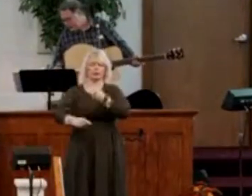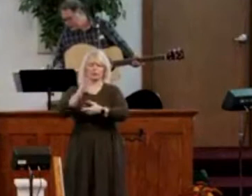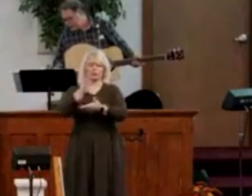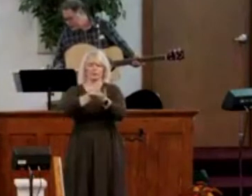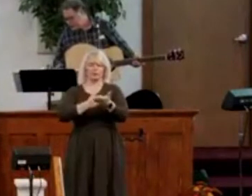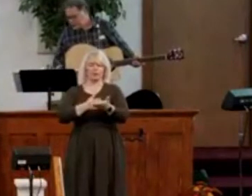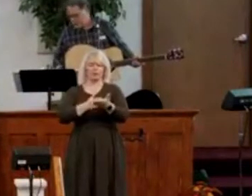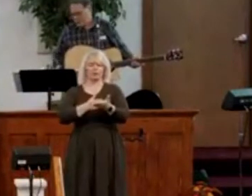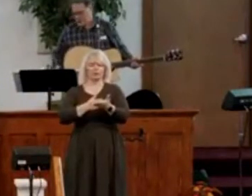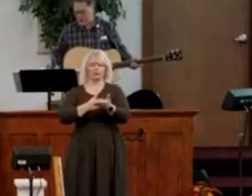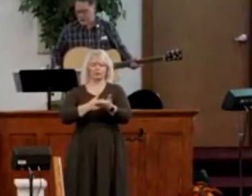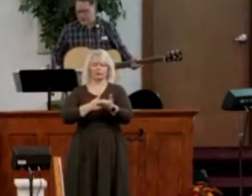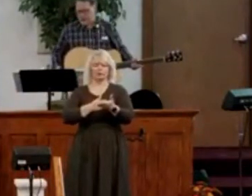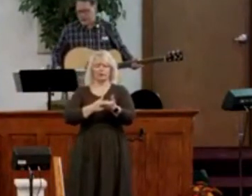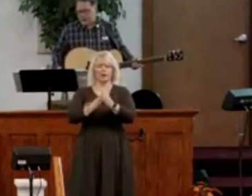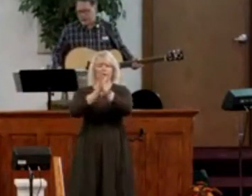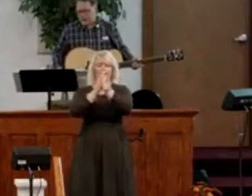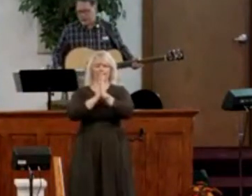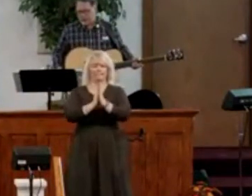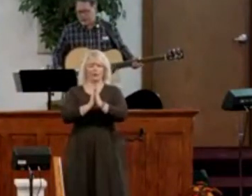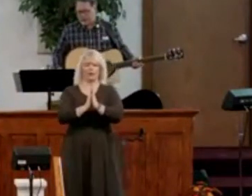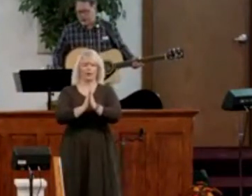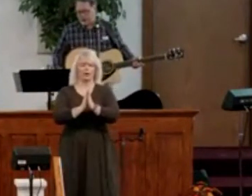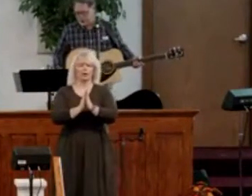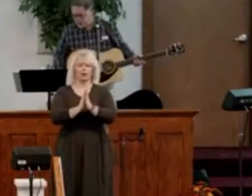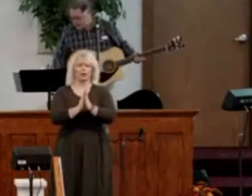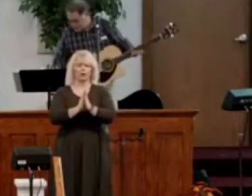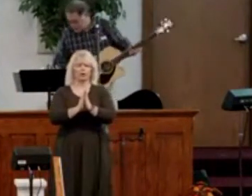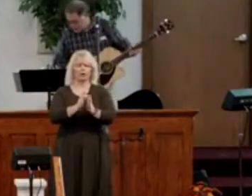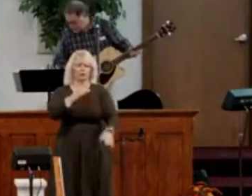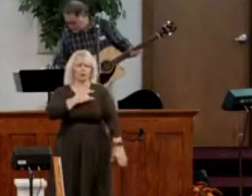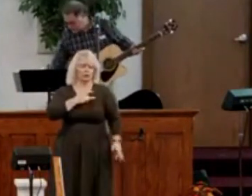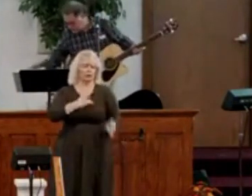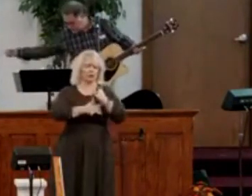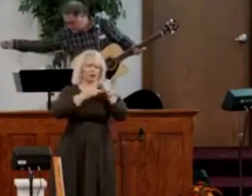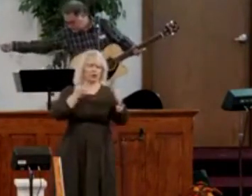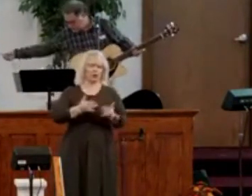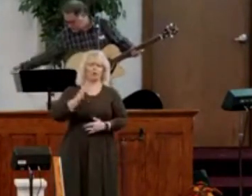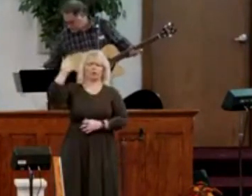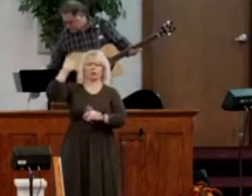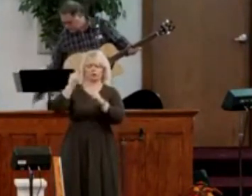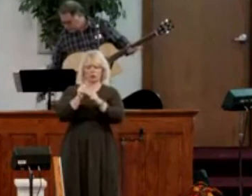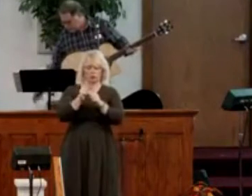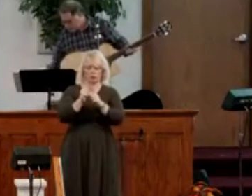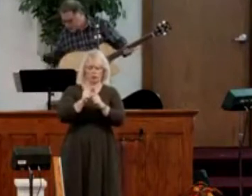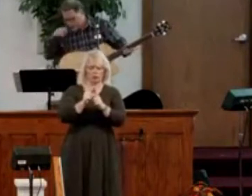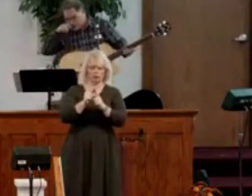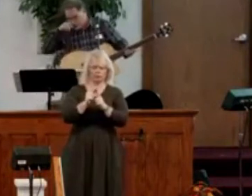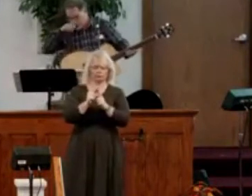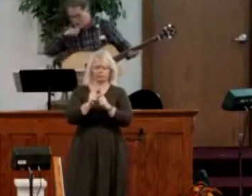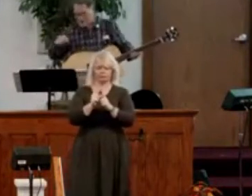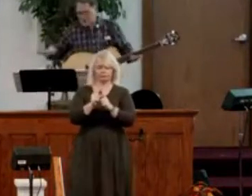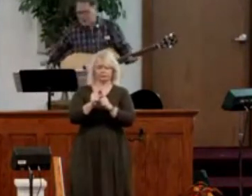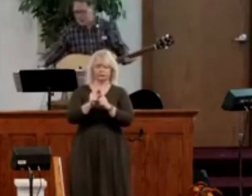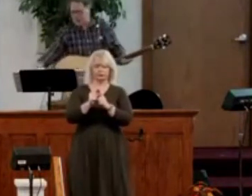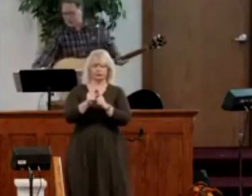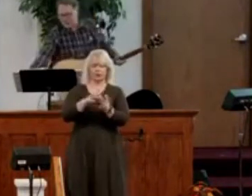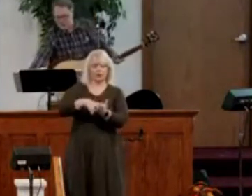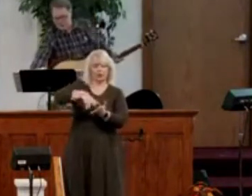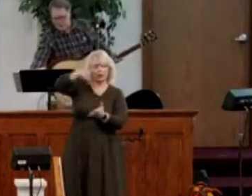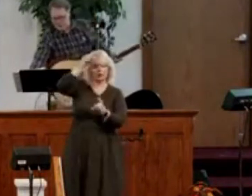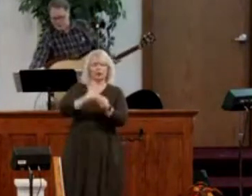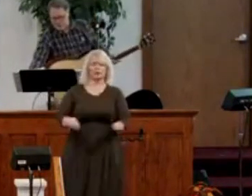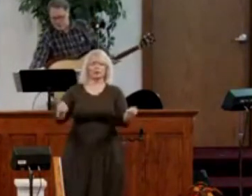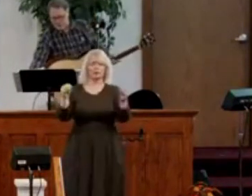of it. Father, I pray that you will nourish our hearts with your word. We're looking forward to learning more about how